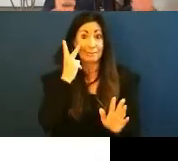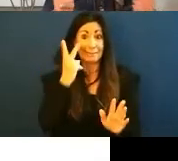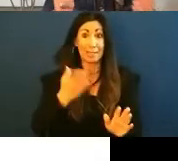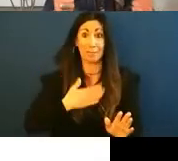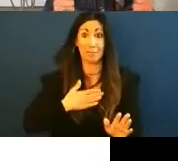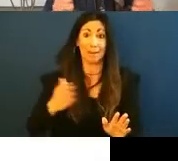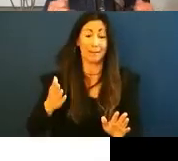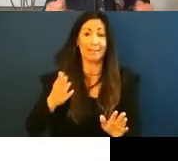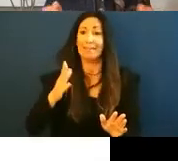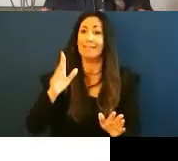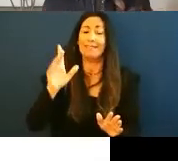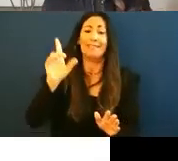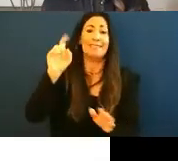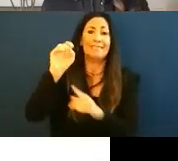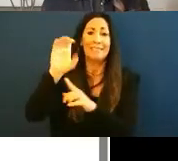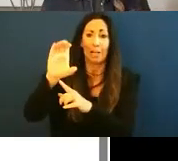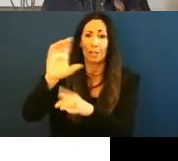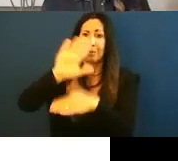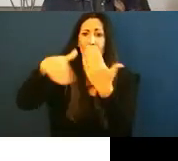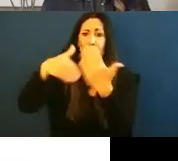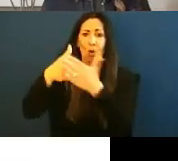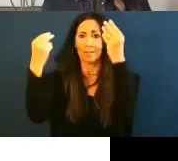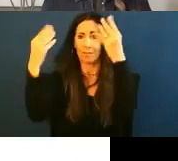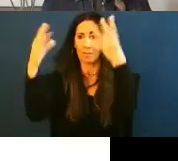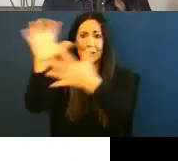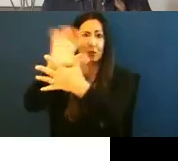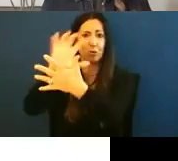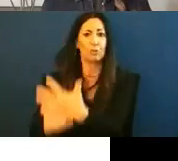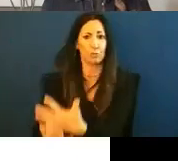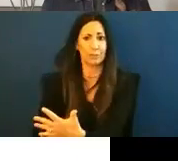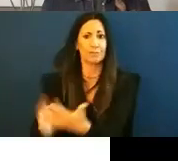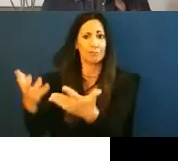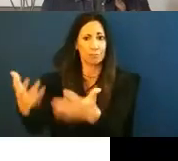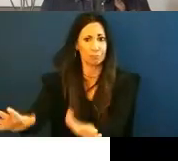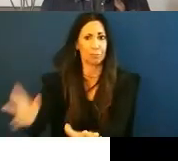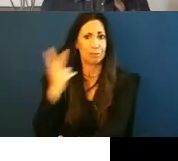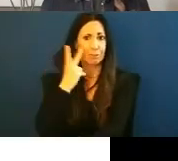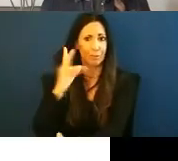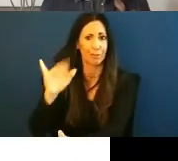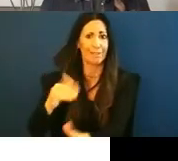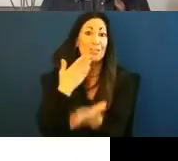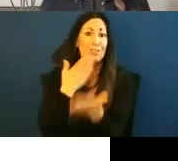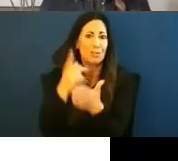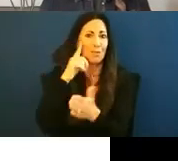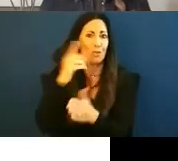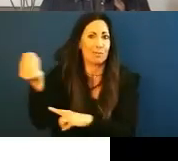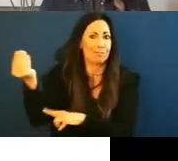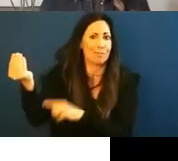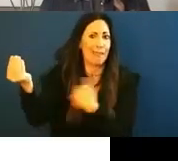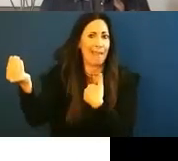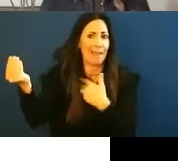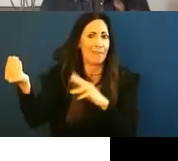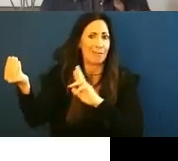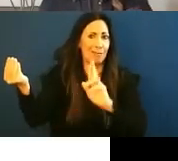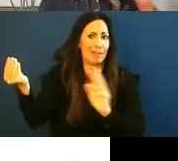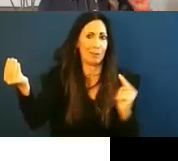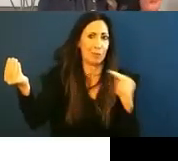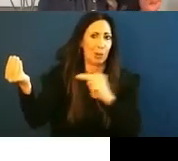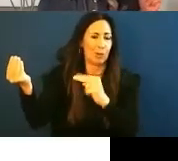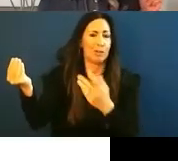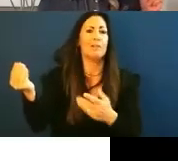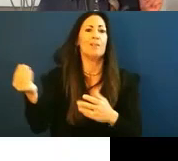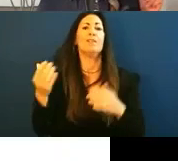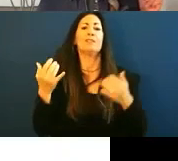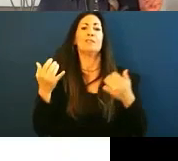my document where all of the information was written. And so it's good to have that handy. And I'm going to choose this